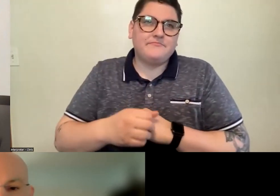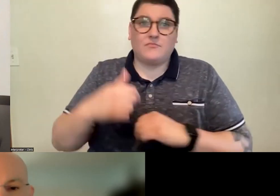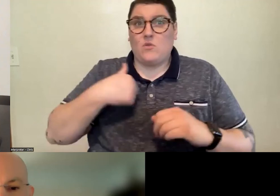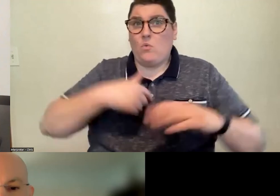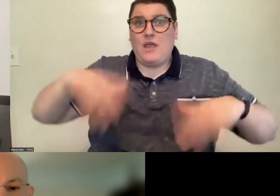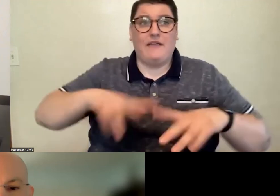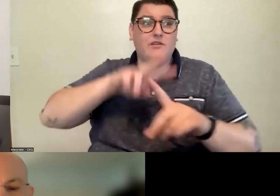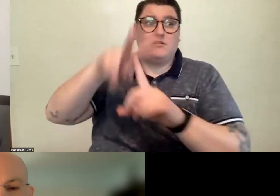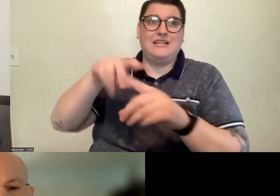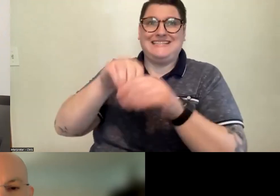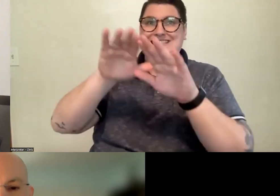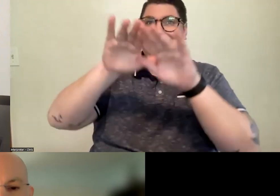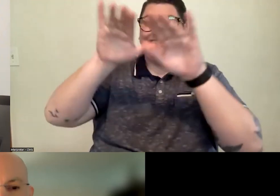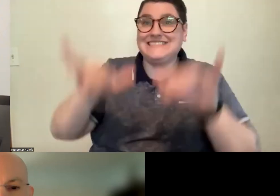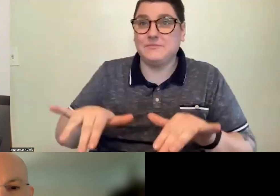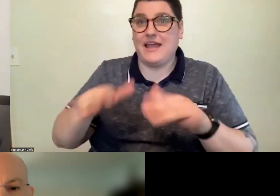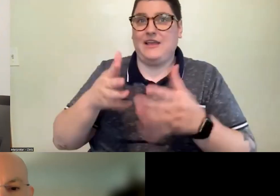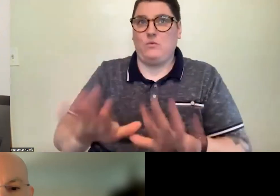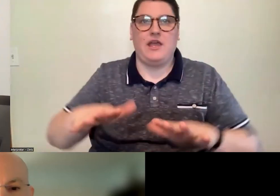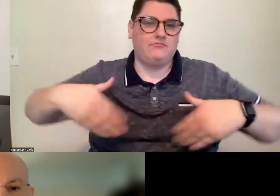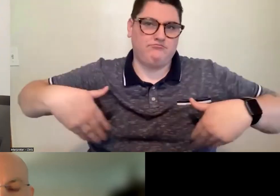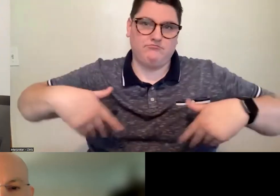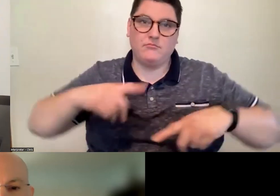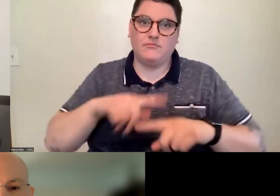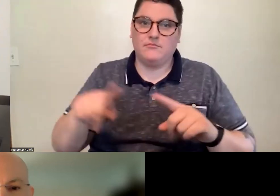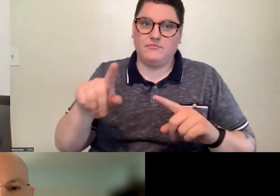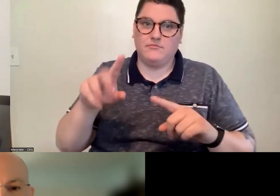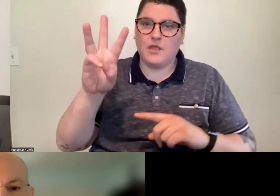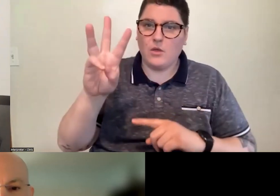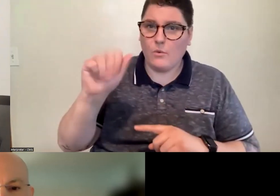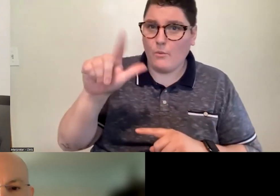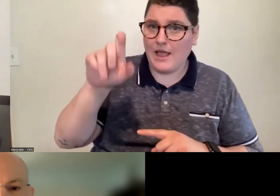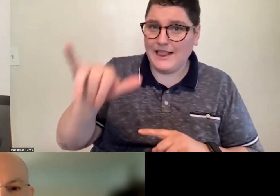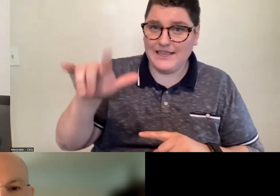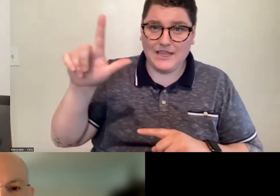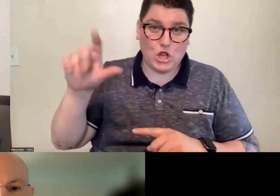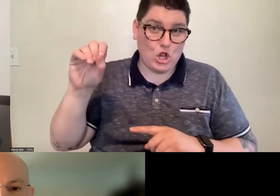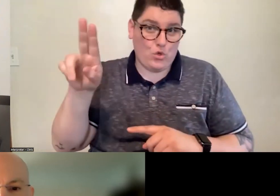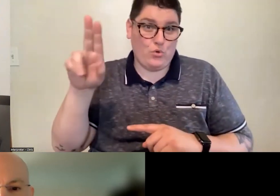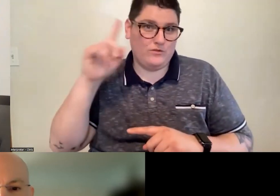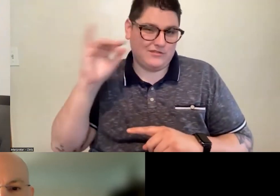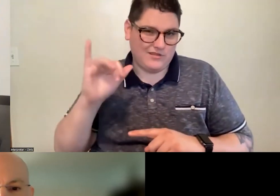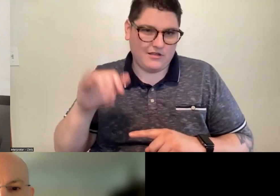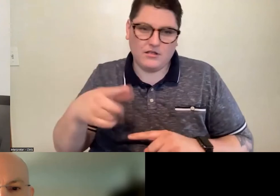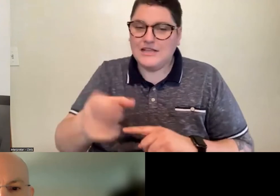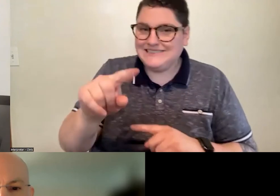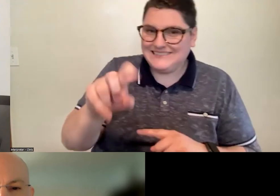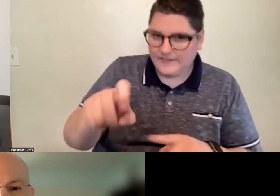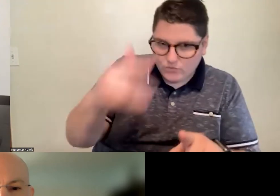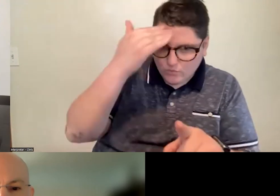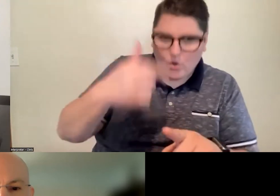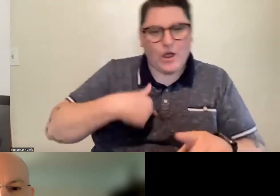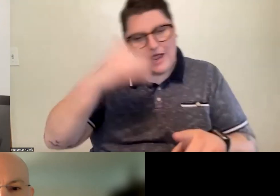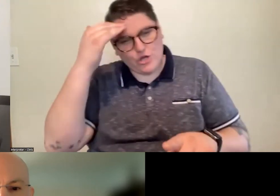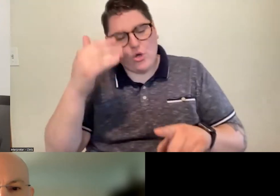in a systematic sort of way. Whaley Liu, who Steve knows and I know and has